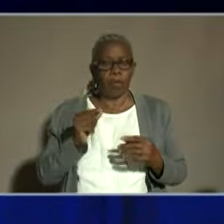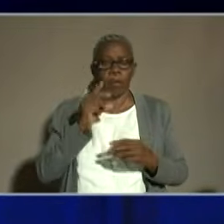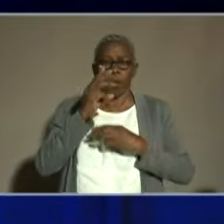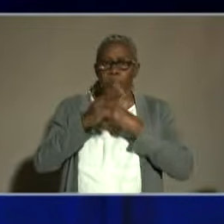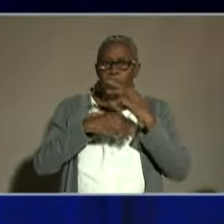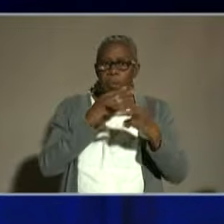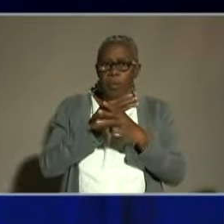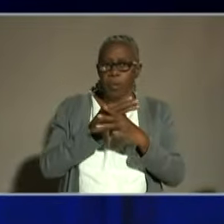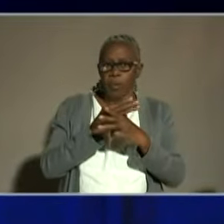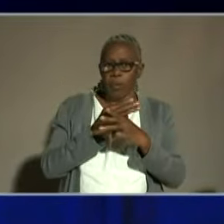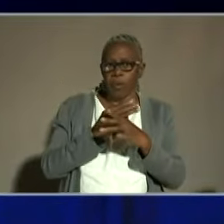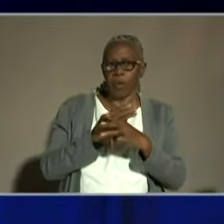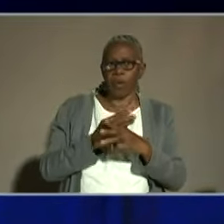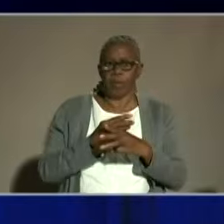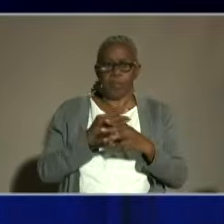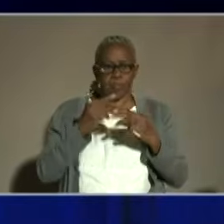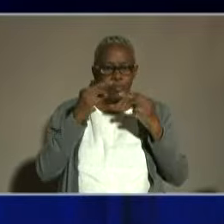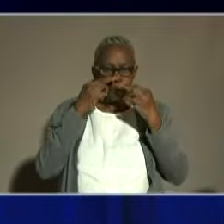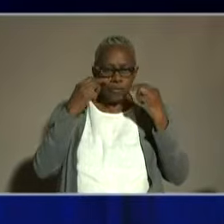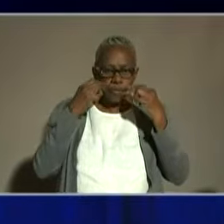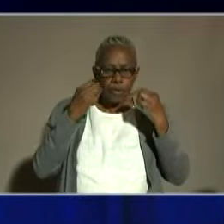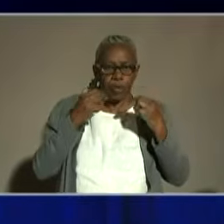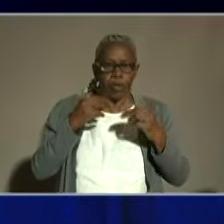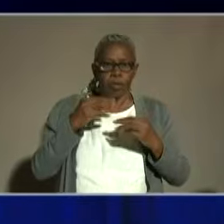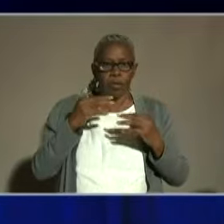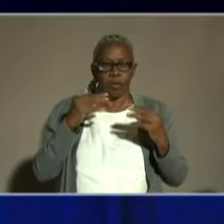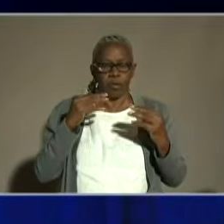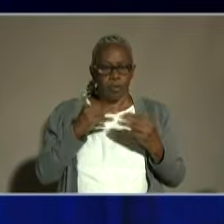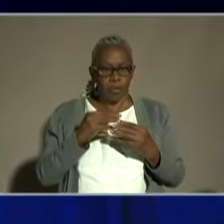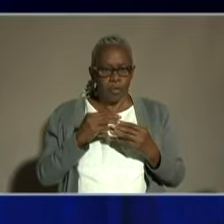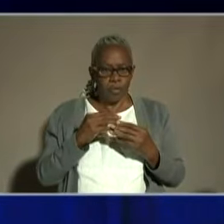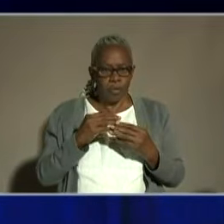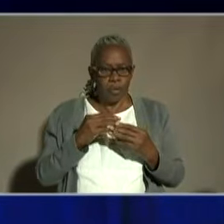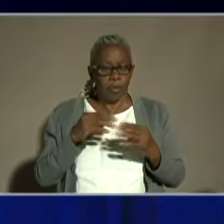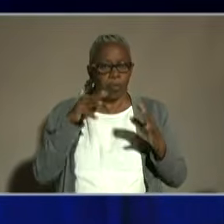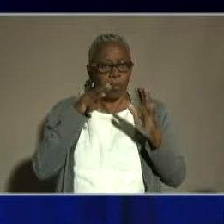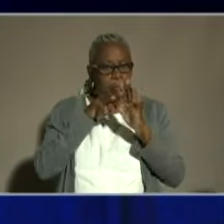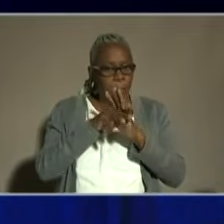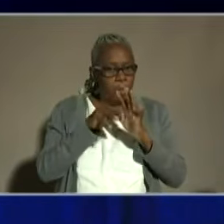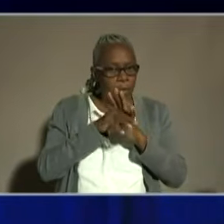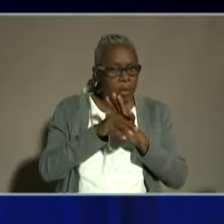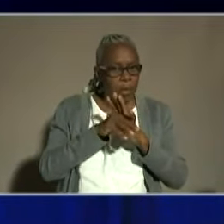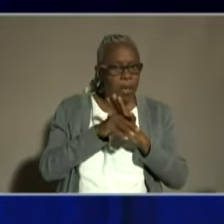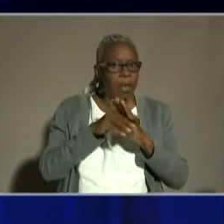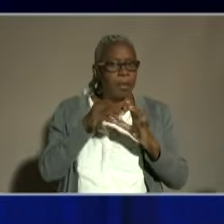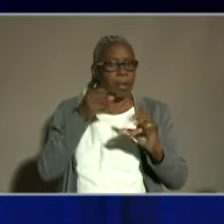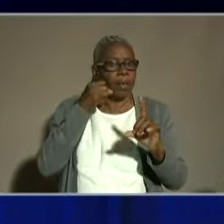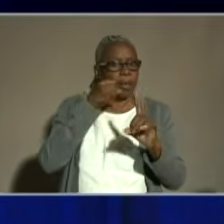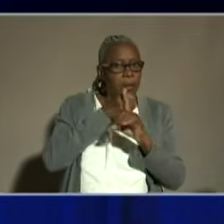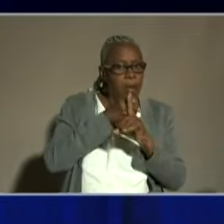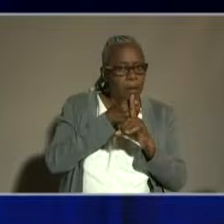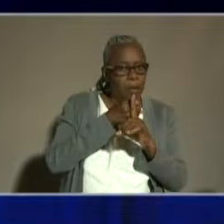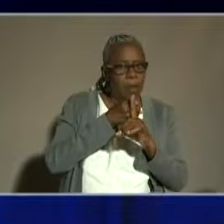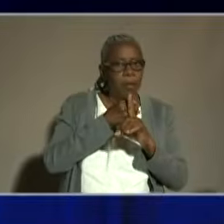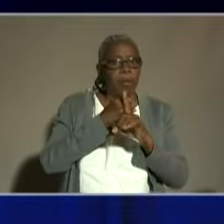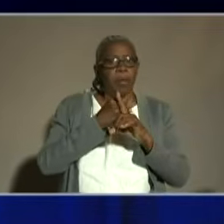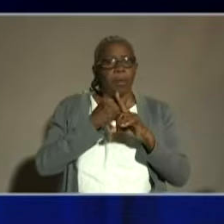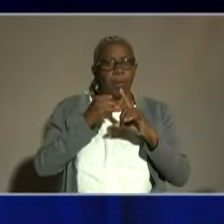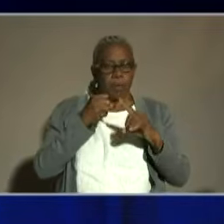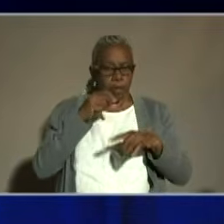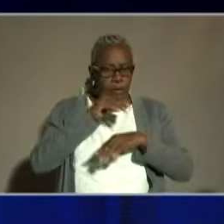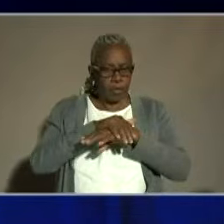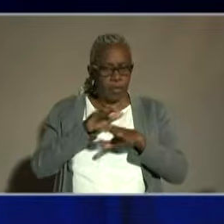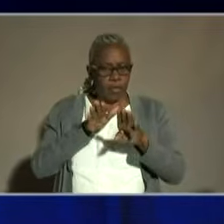where journalists reporting on the conflict in Gaza are being murdered, the constant attacks on the press in Jamaica by both political